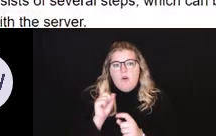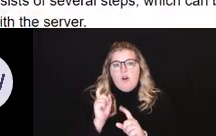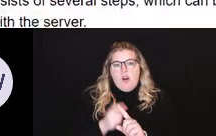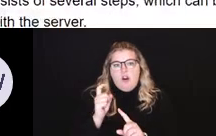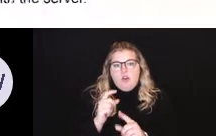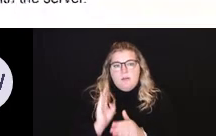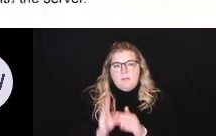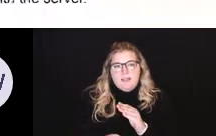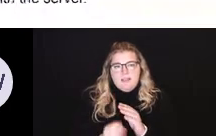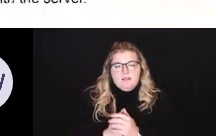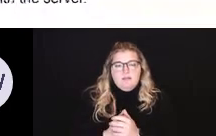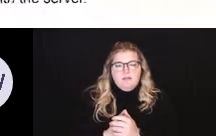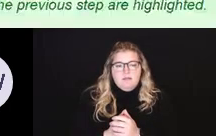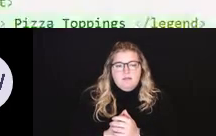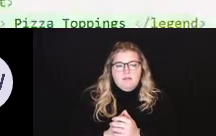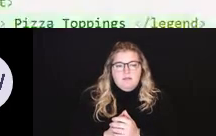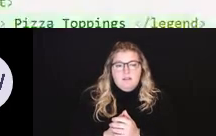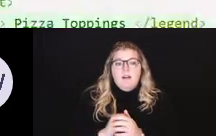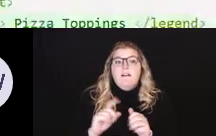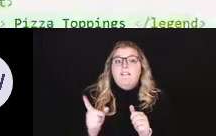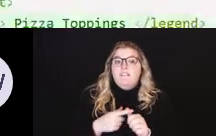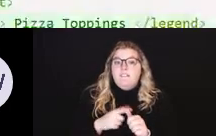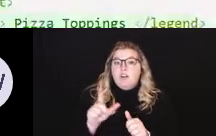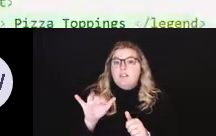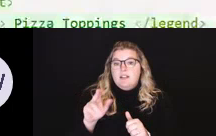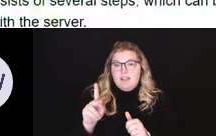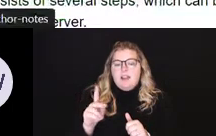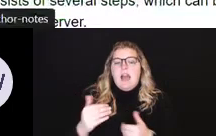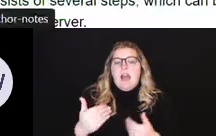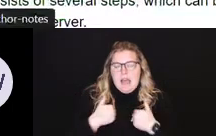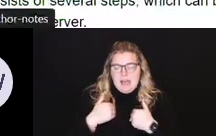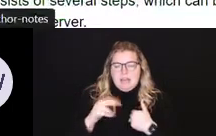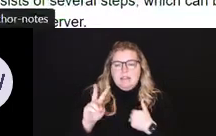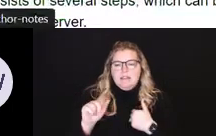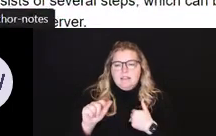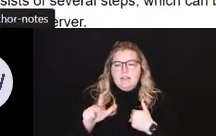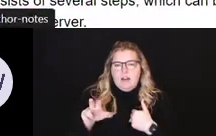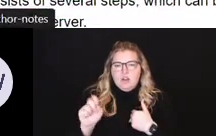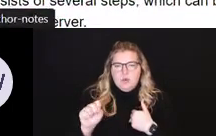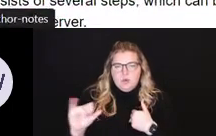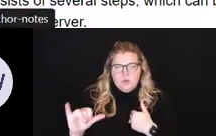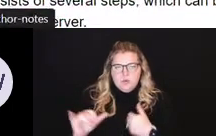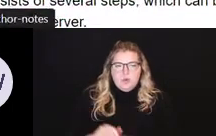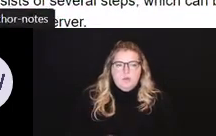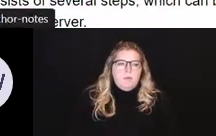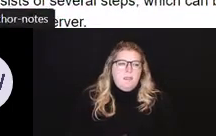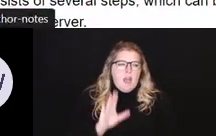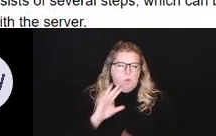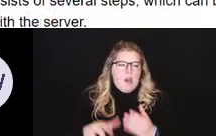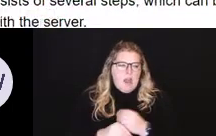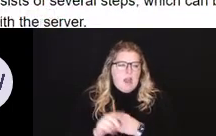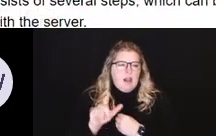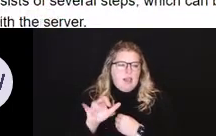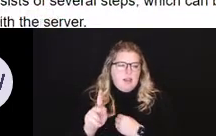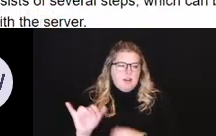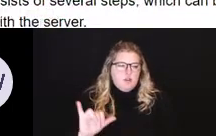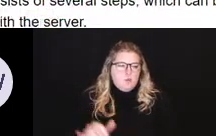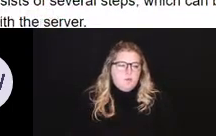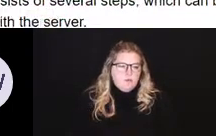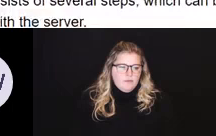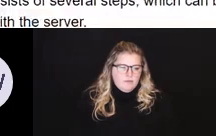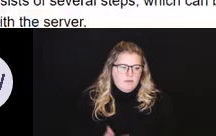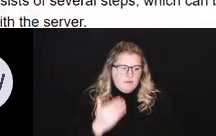well. So that first link there does have those values as well. And let me throw a link in for that as well. And I know I have it